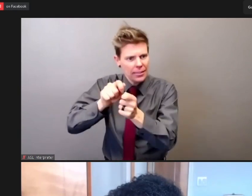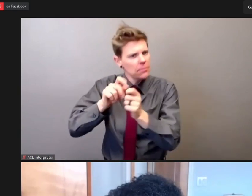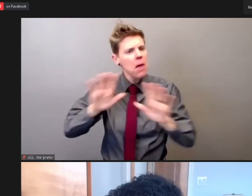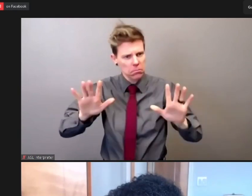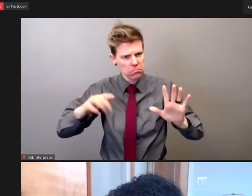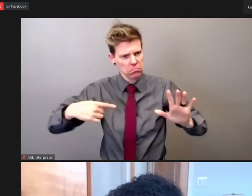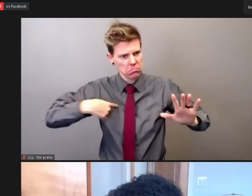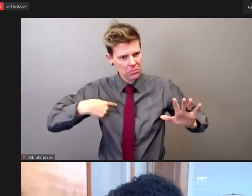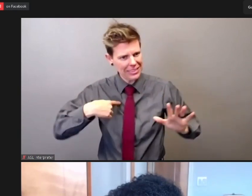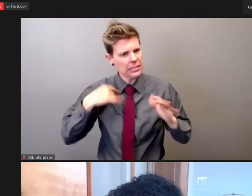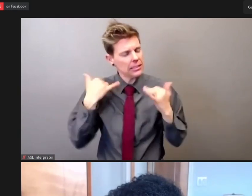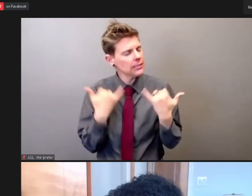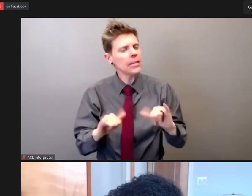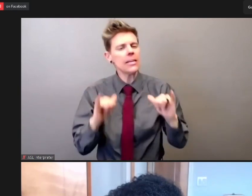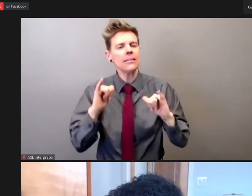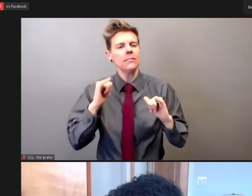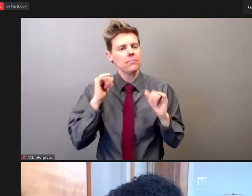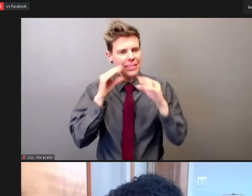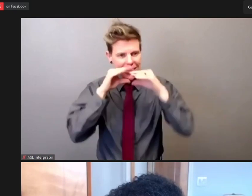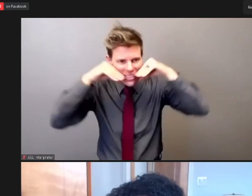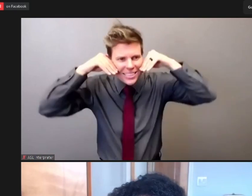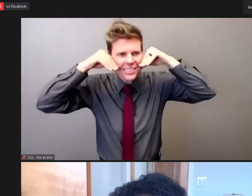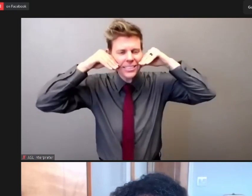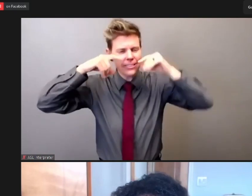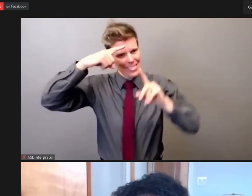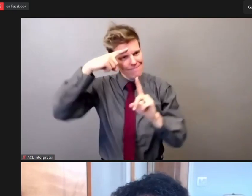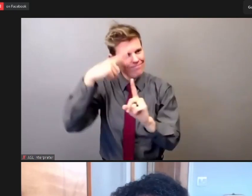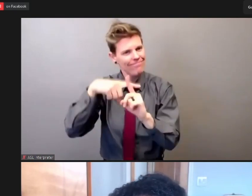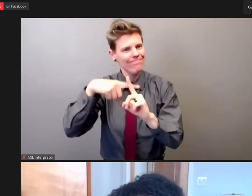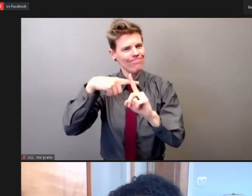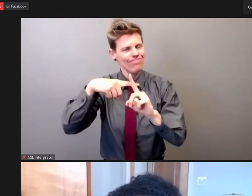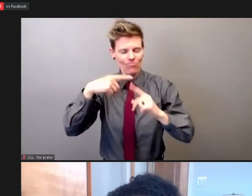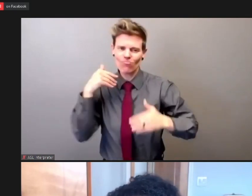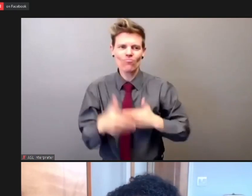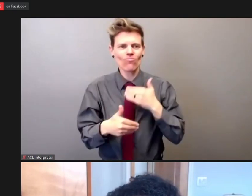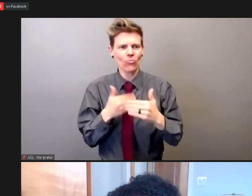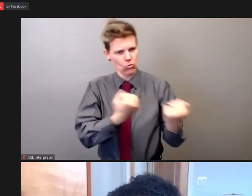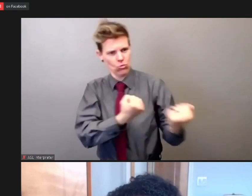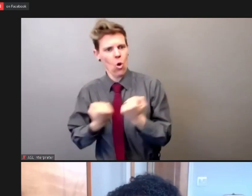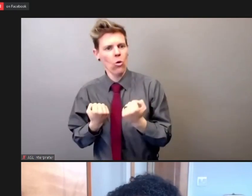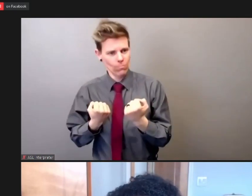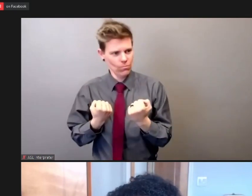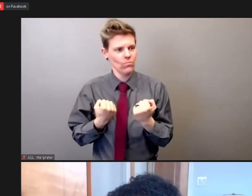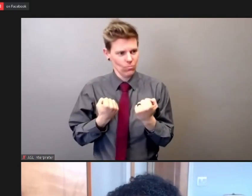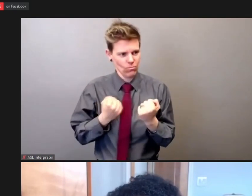than anybody else at these public health practices. But it's a good caveat. Thank you, Dr. Grace.